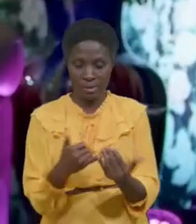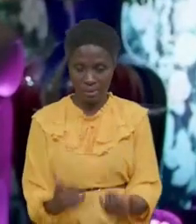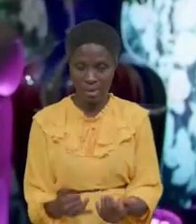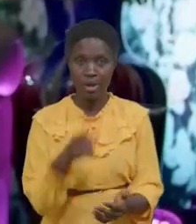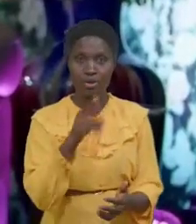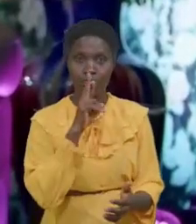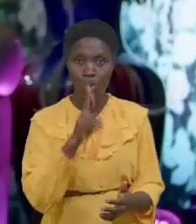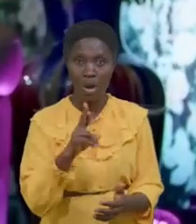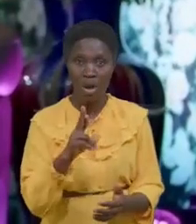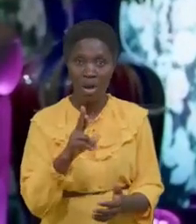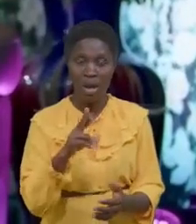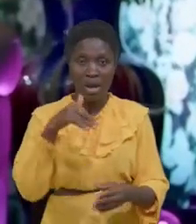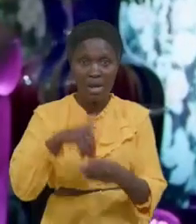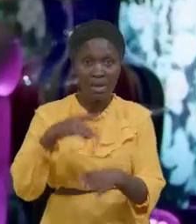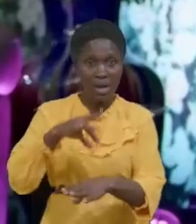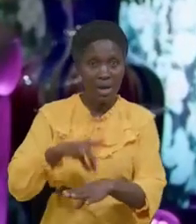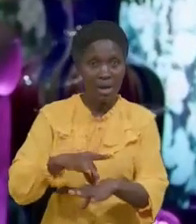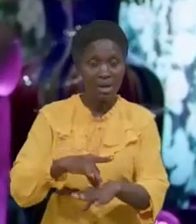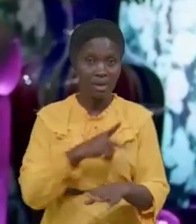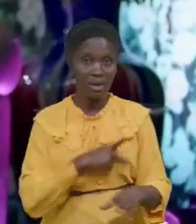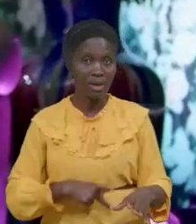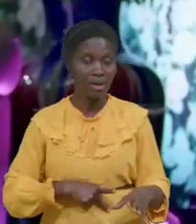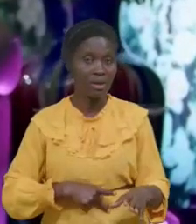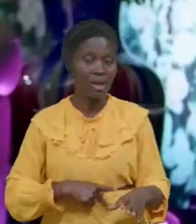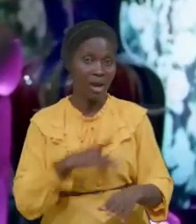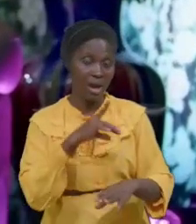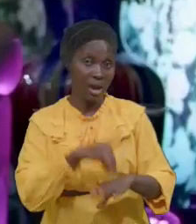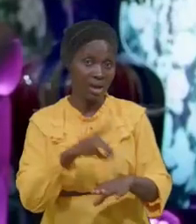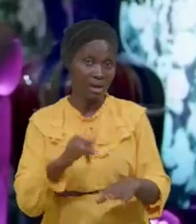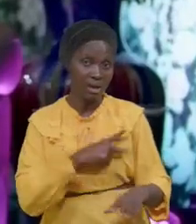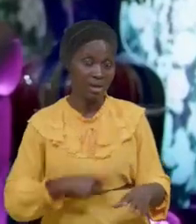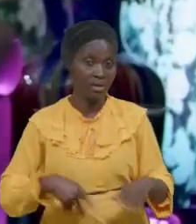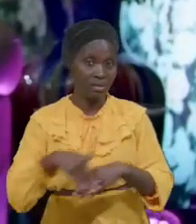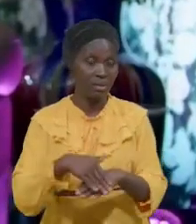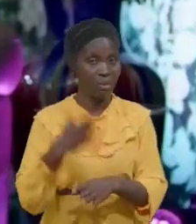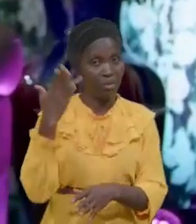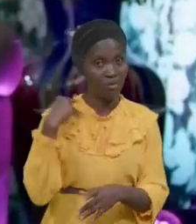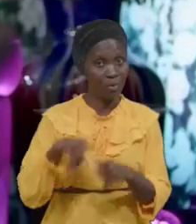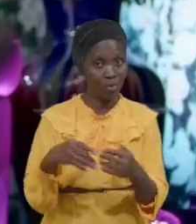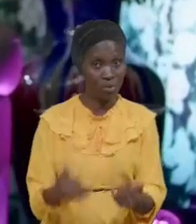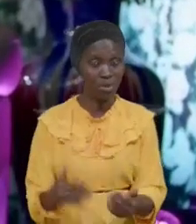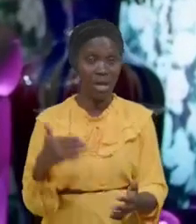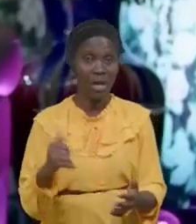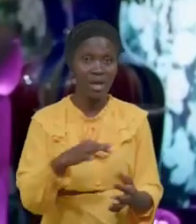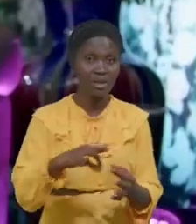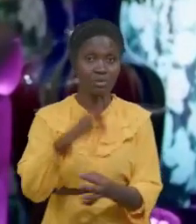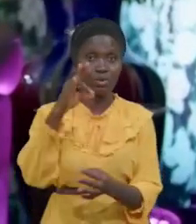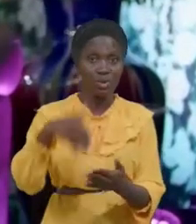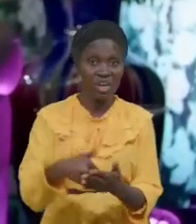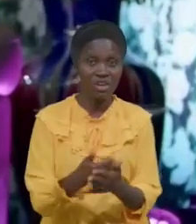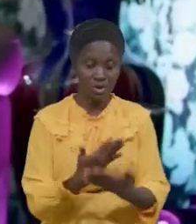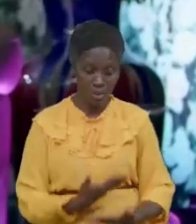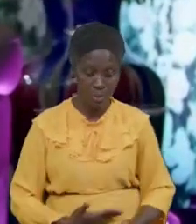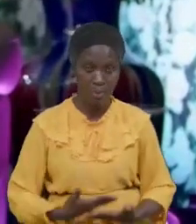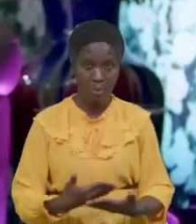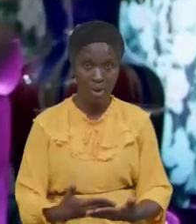earthly kingdom, but now a new birth, a spiritual birth, a birth